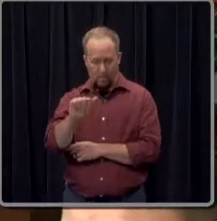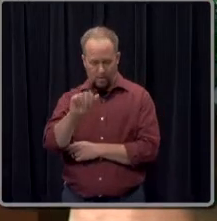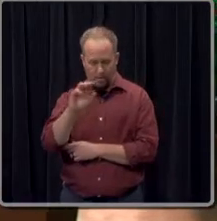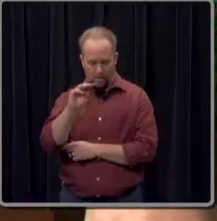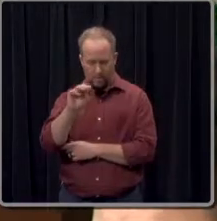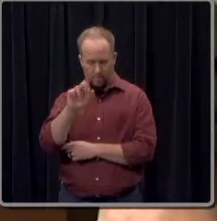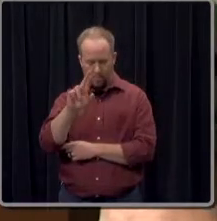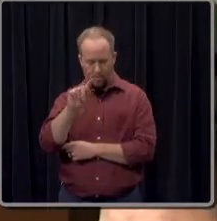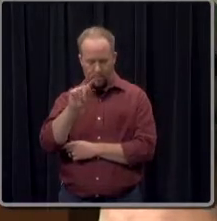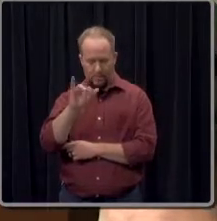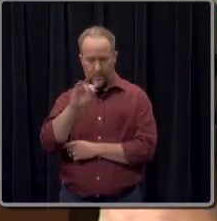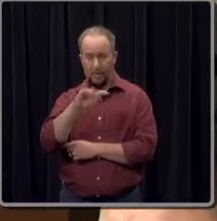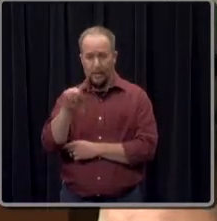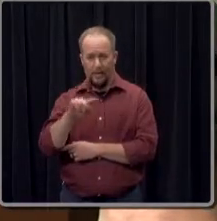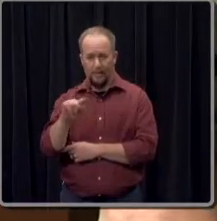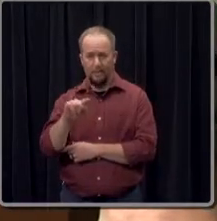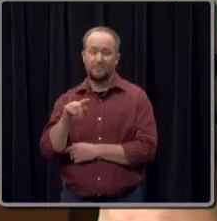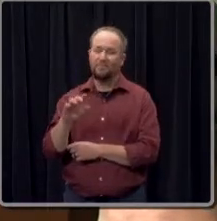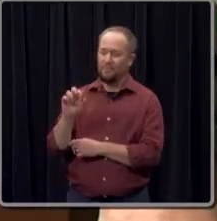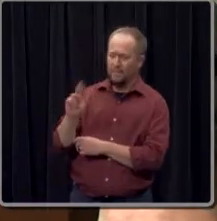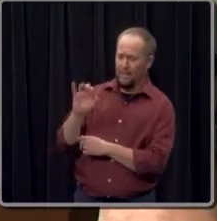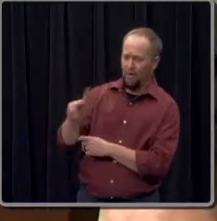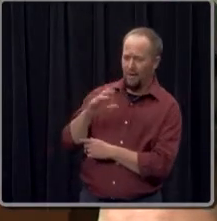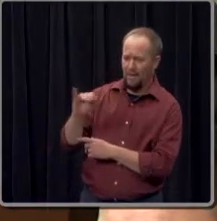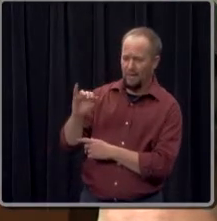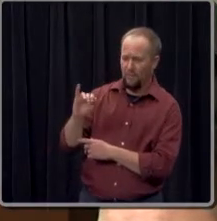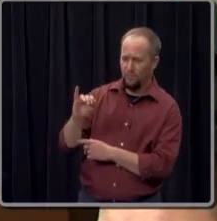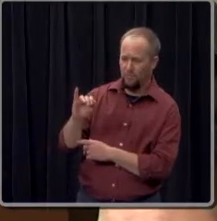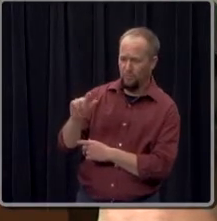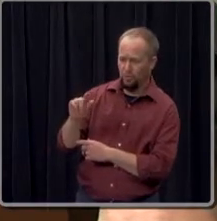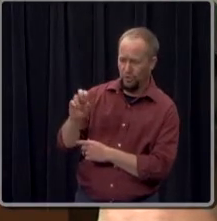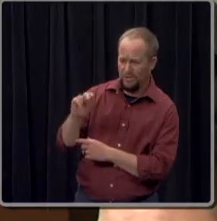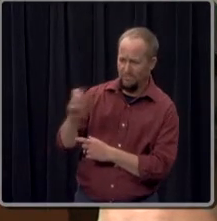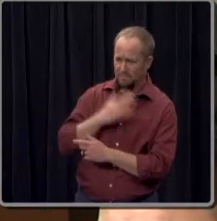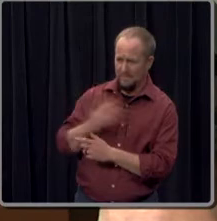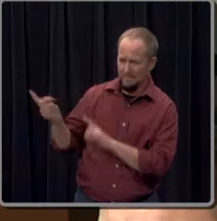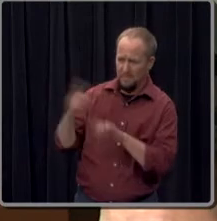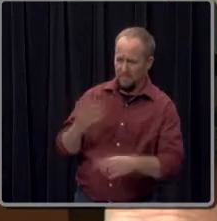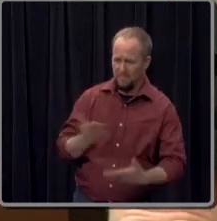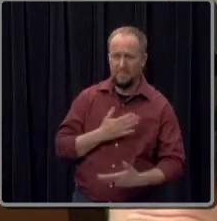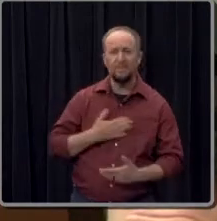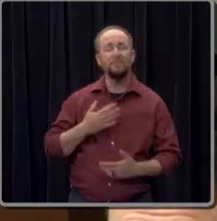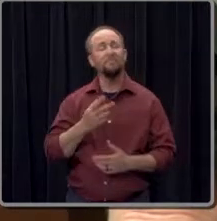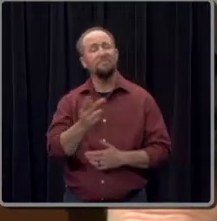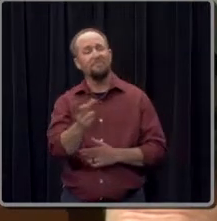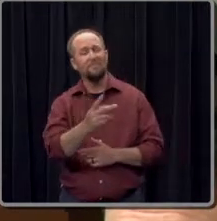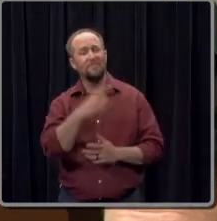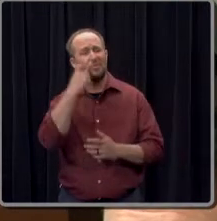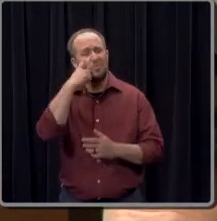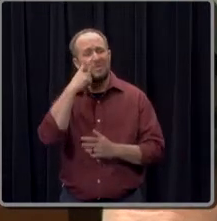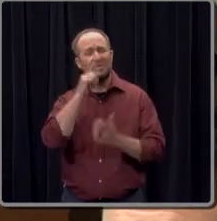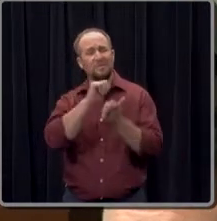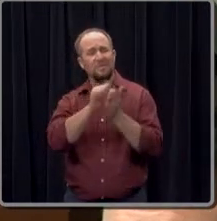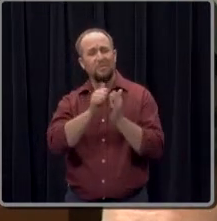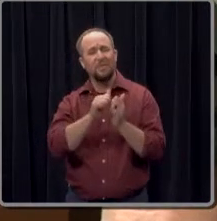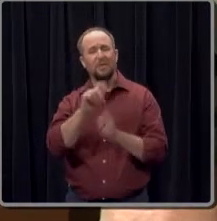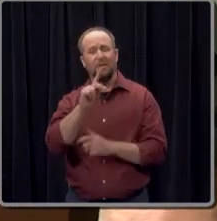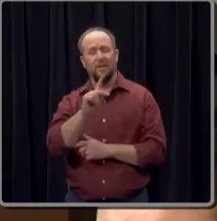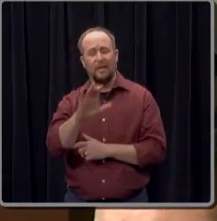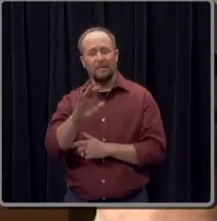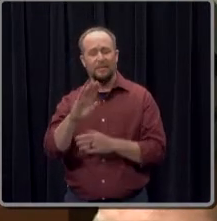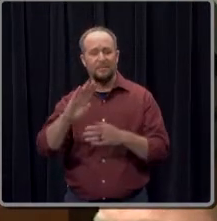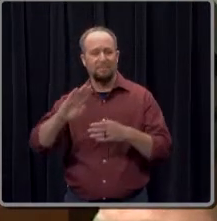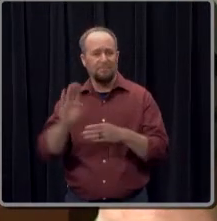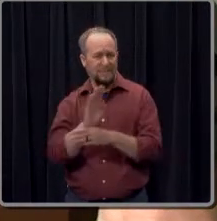And Eric and Jean, please feel free to come up as well. Sahari and Cassandra recently competed in the Casey